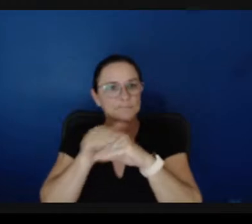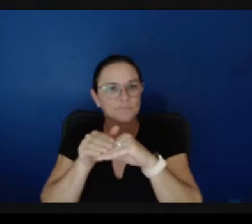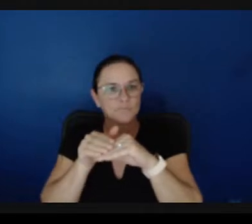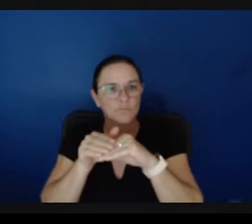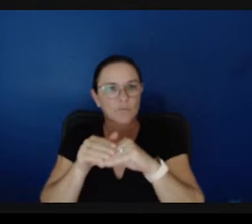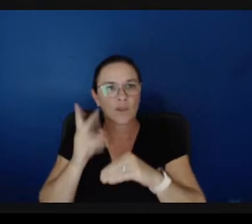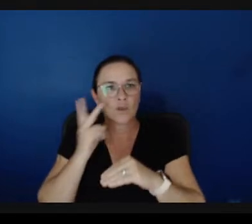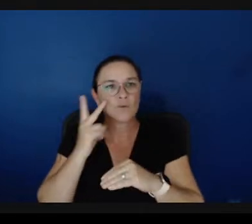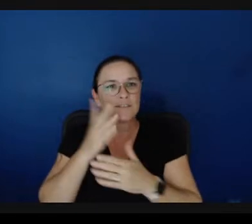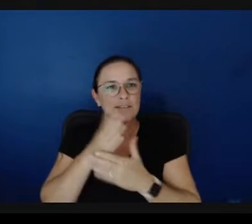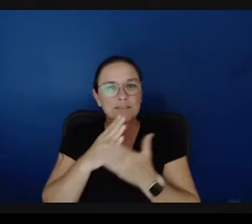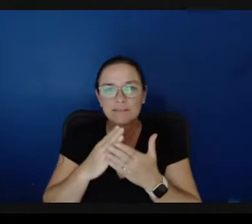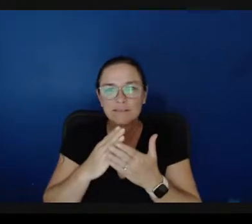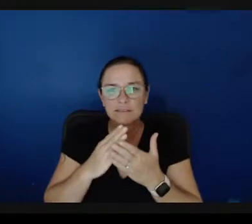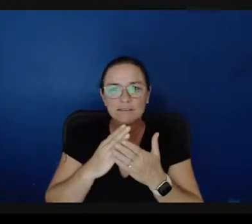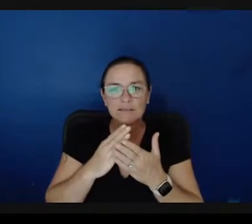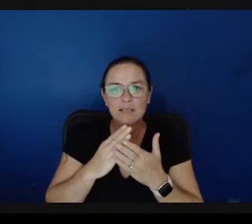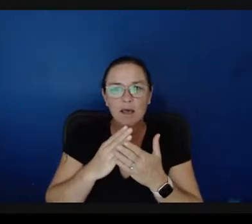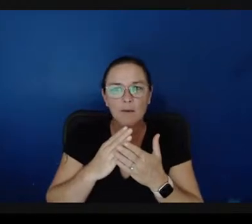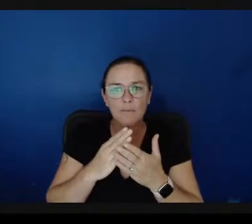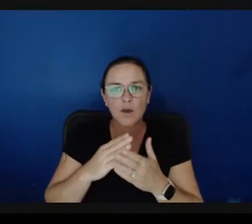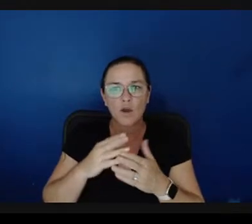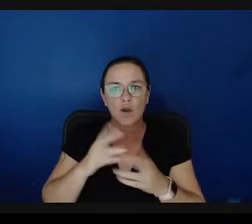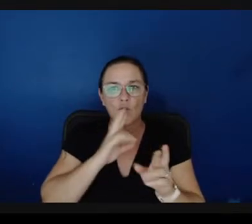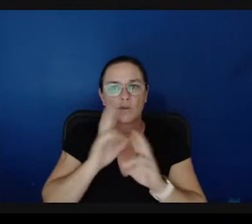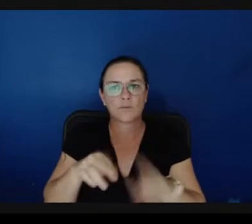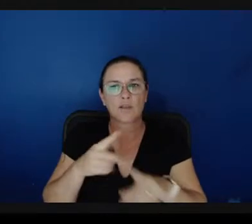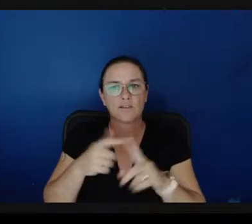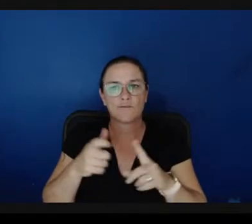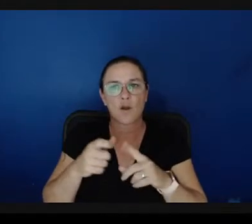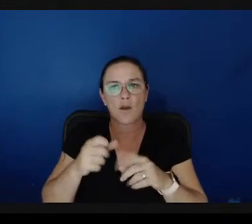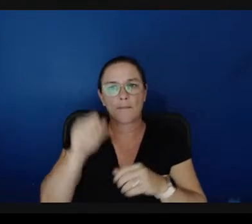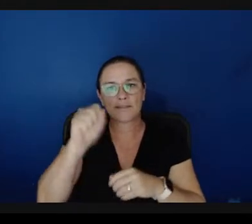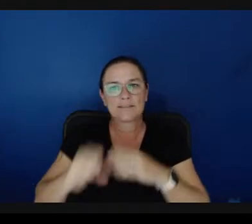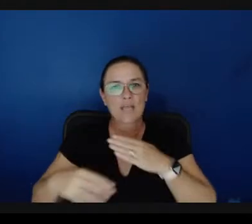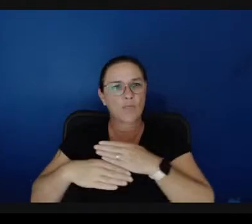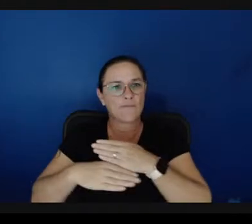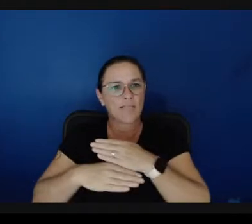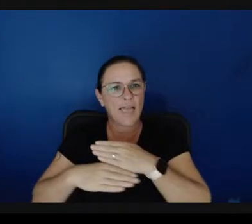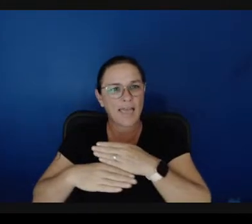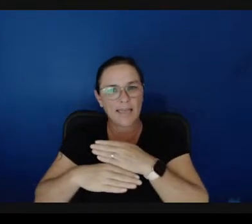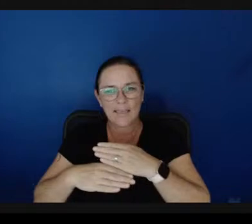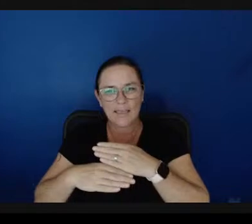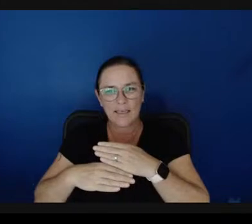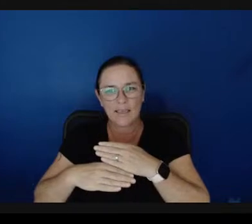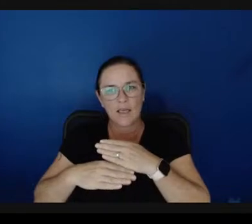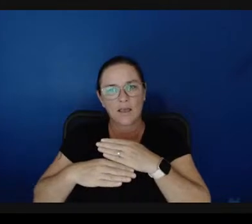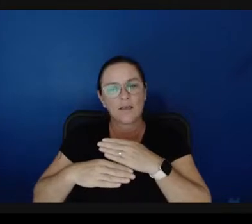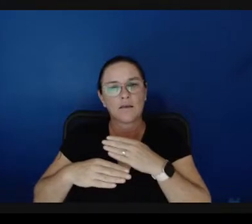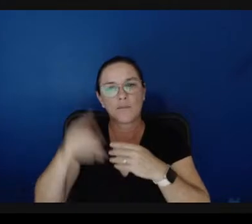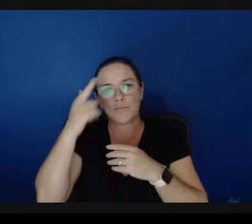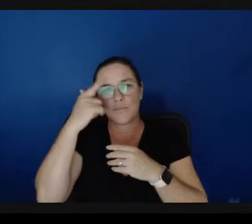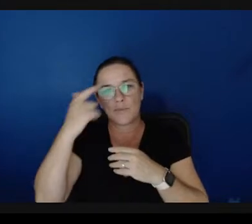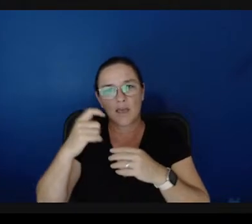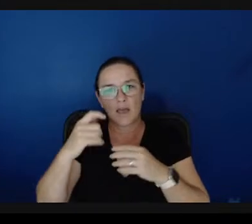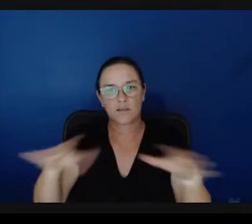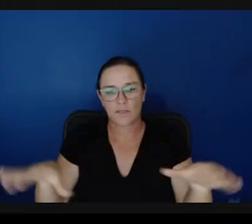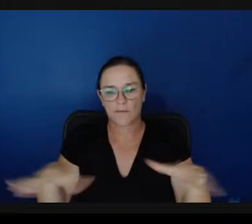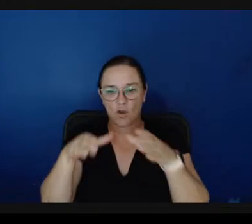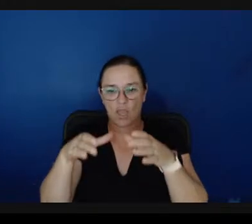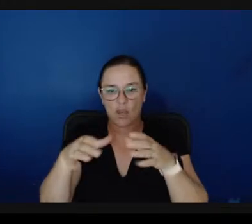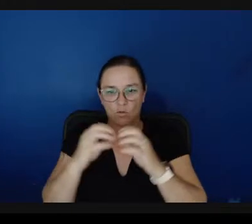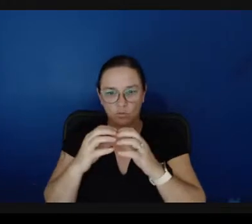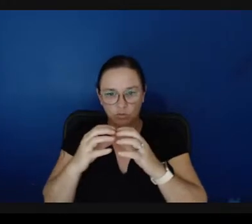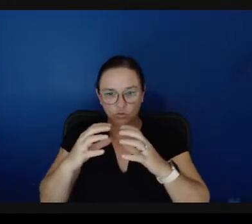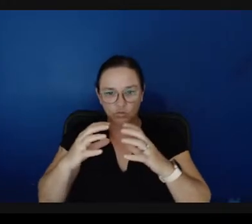activity in response as it continues to move seaward in response to the filling and stretching of the volcano. And that's essentially what the volcano is doing now.